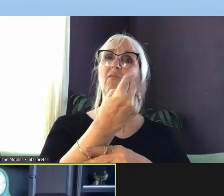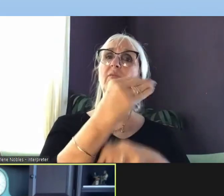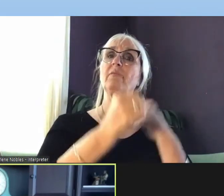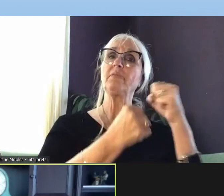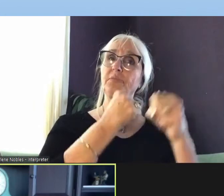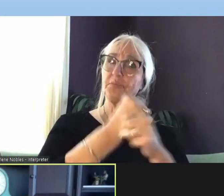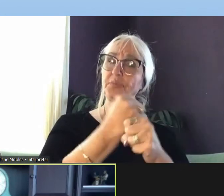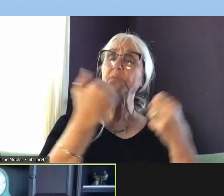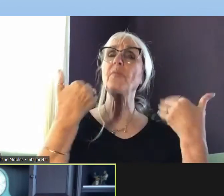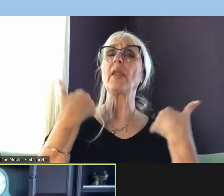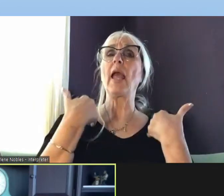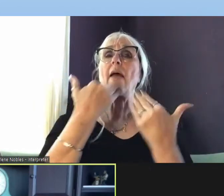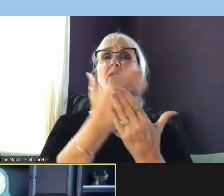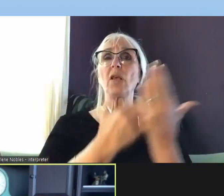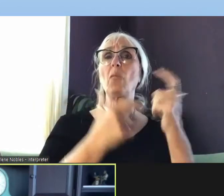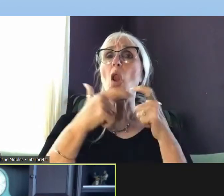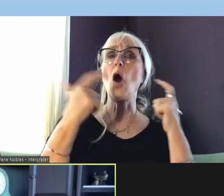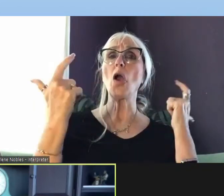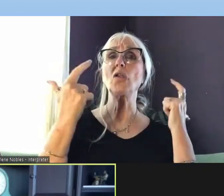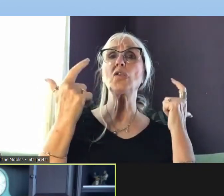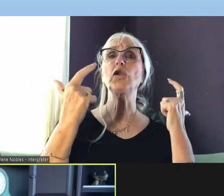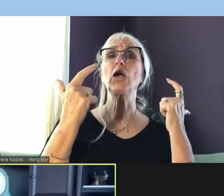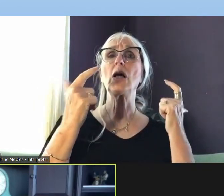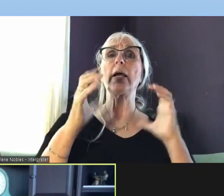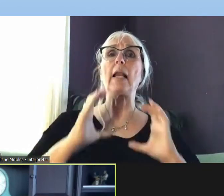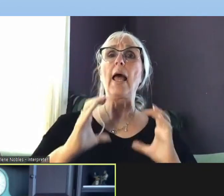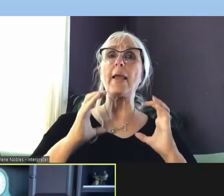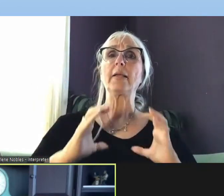some large clients.